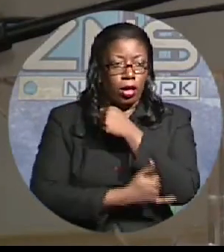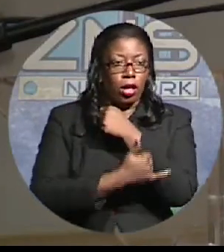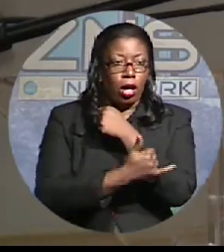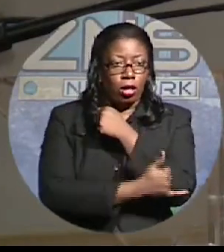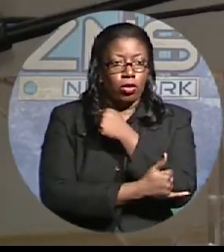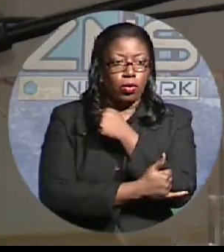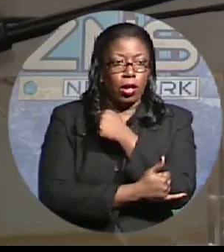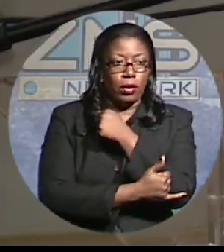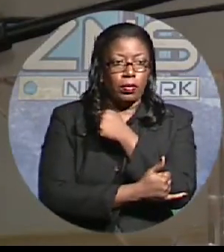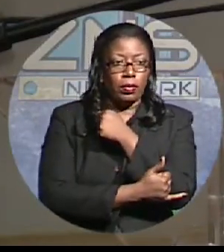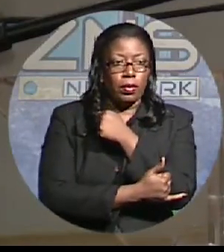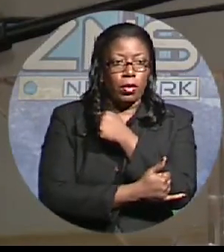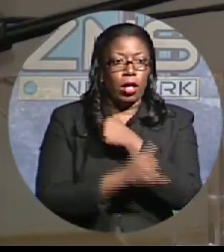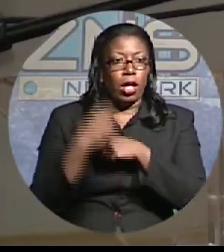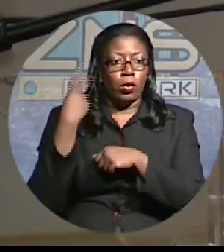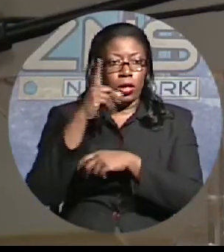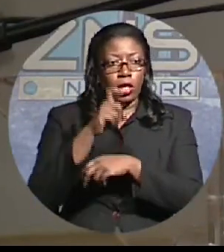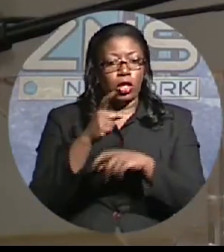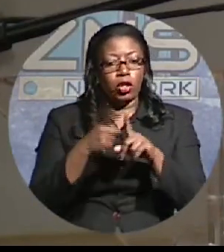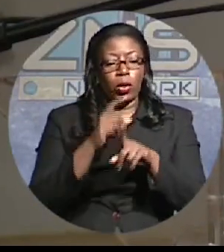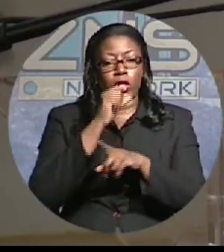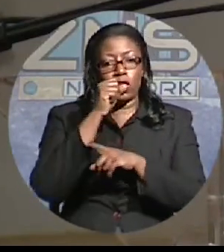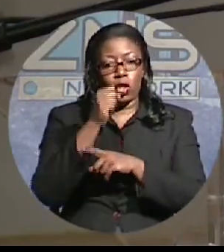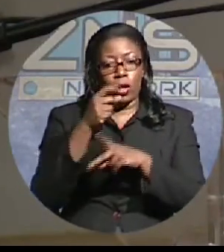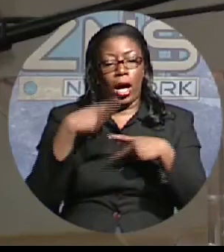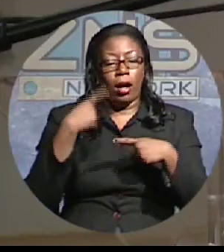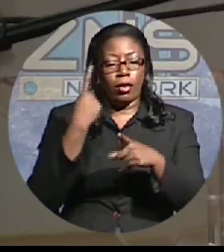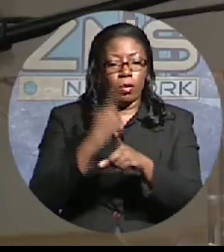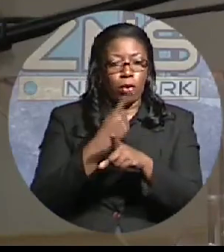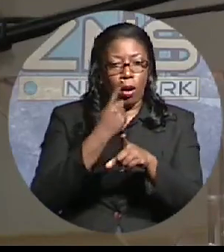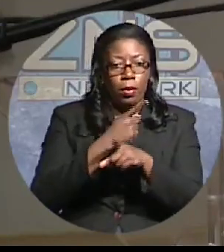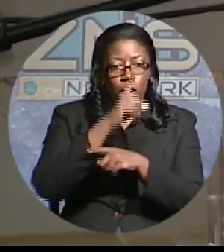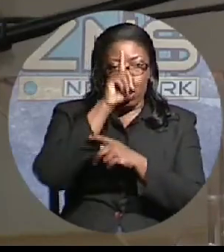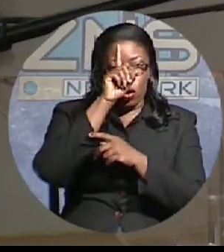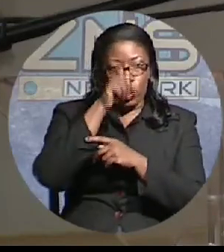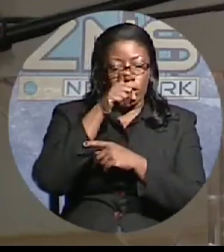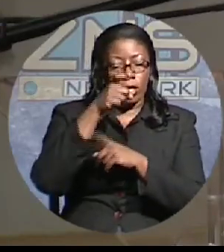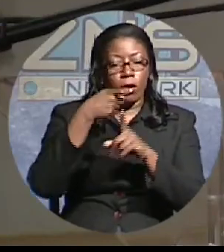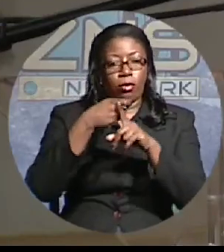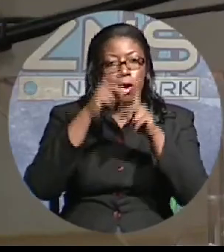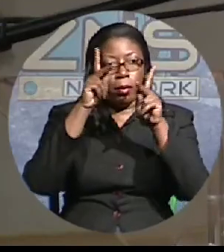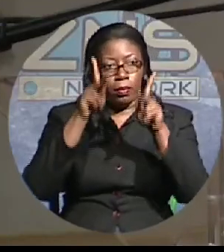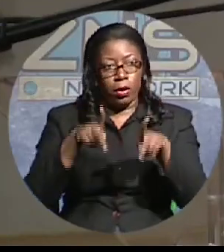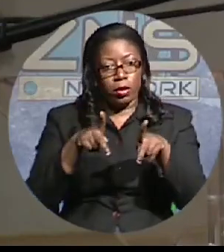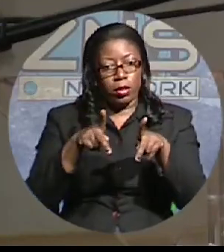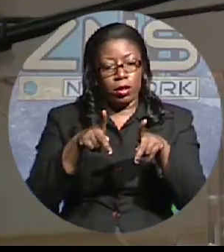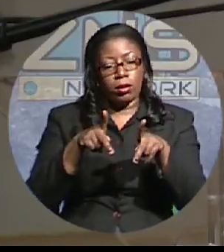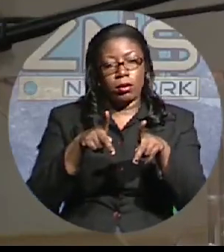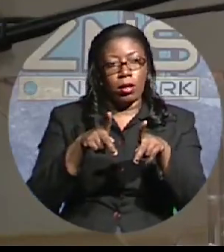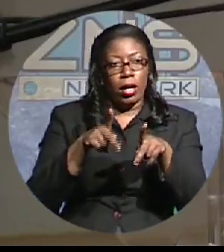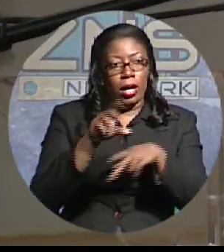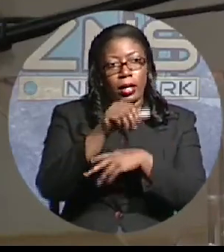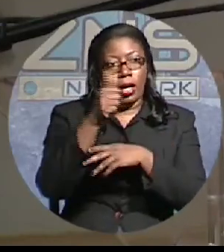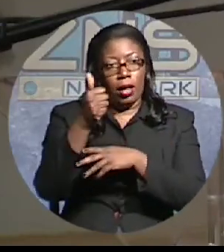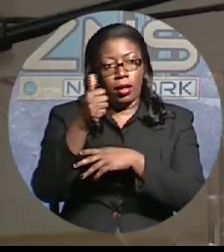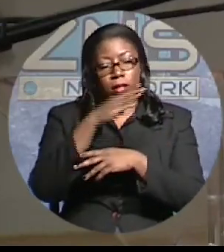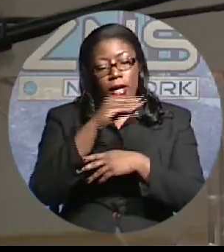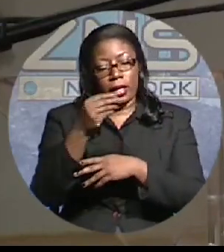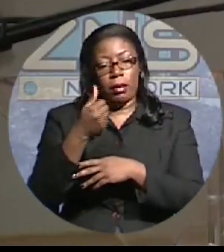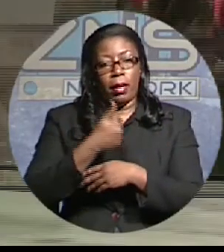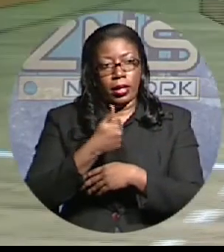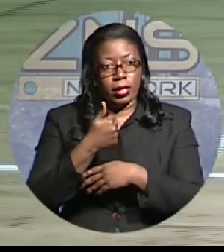are the ones we must ensure receive the proper wisdom from persons such as others and myself.